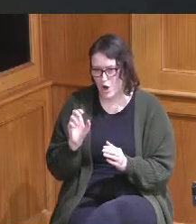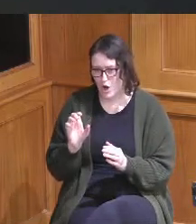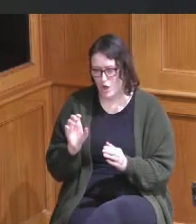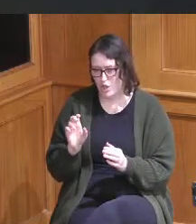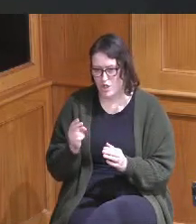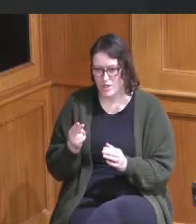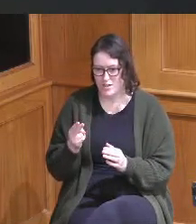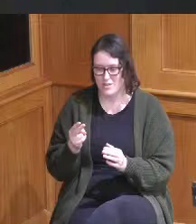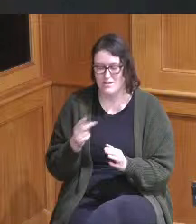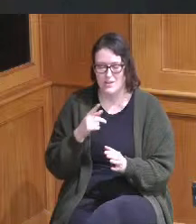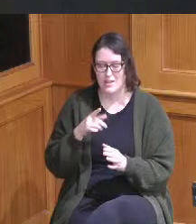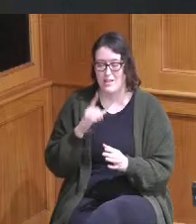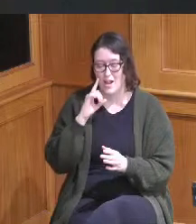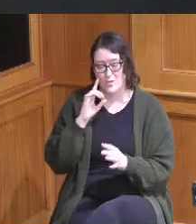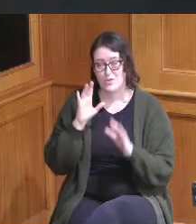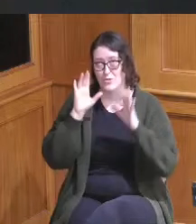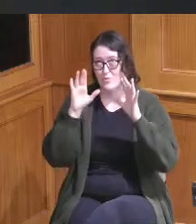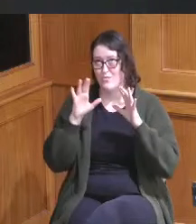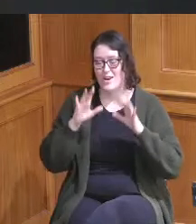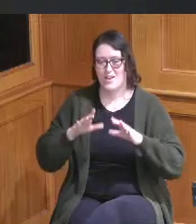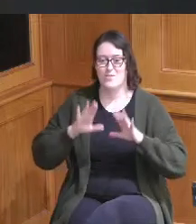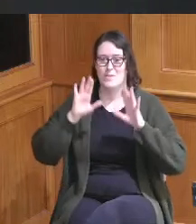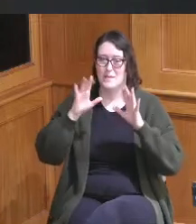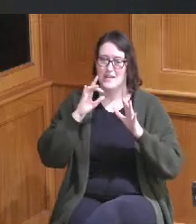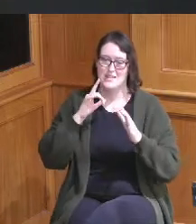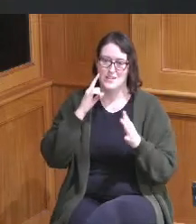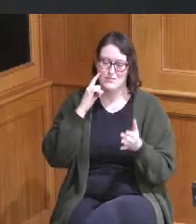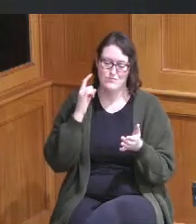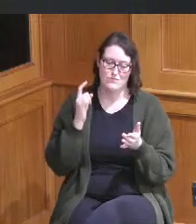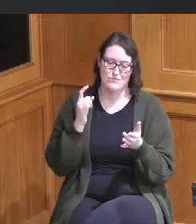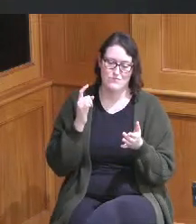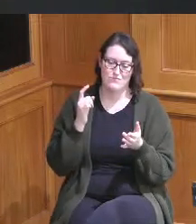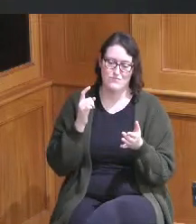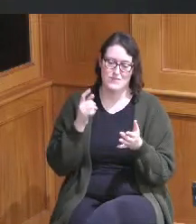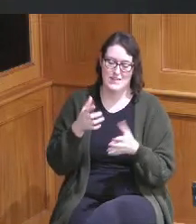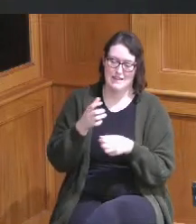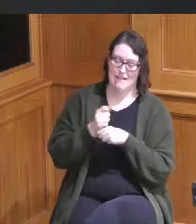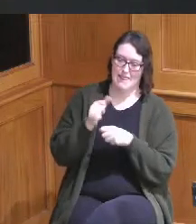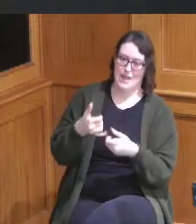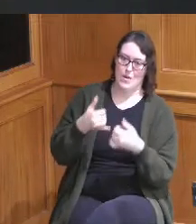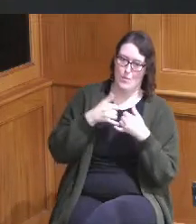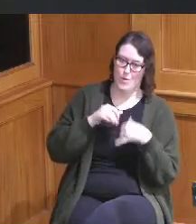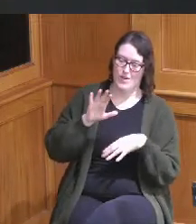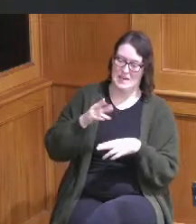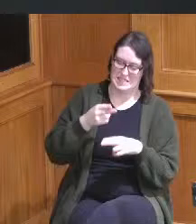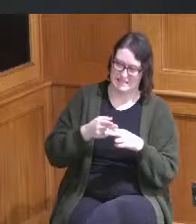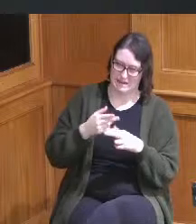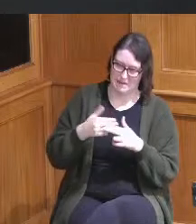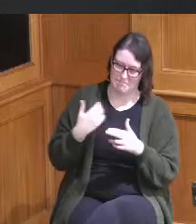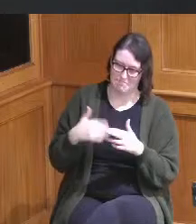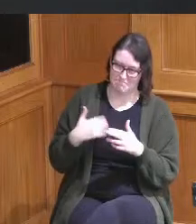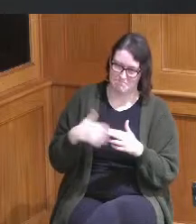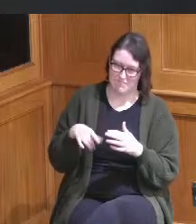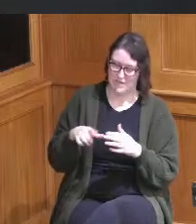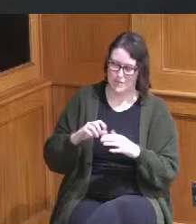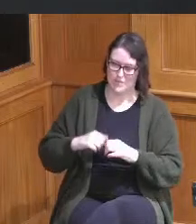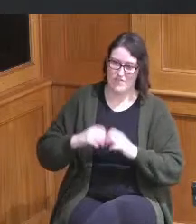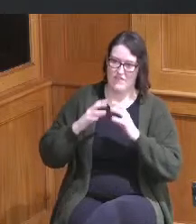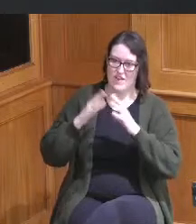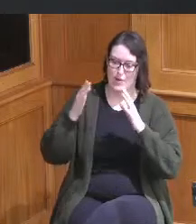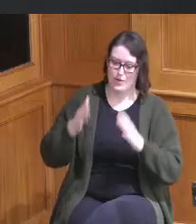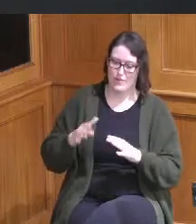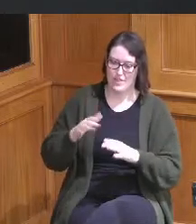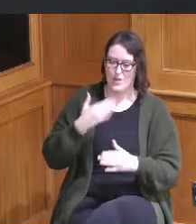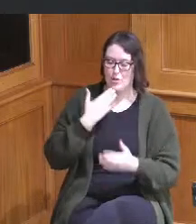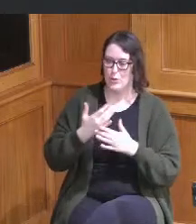very fitting, and it was a great tribute to receive that award in his name, because he was one of the founders of the good work